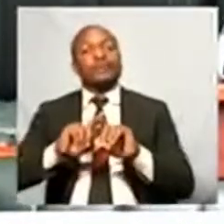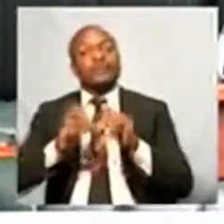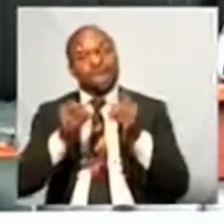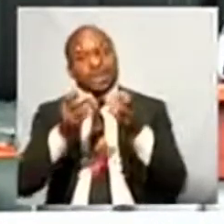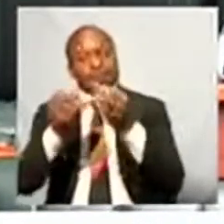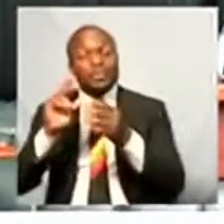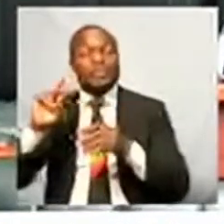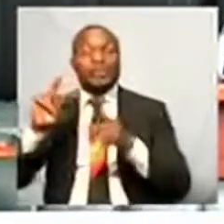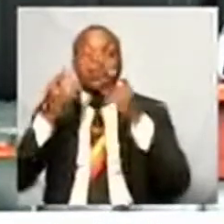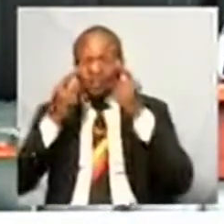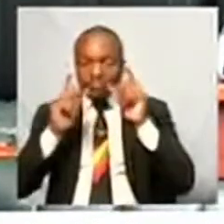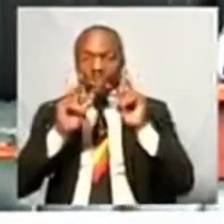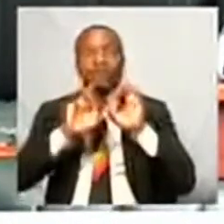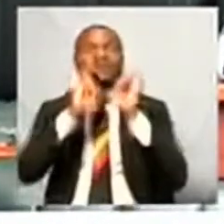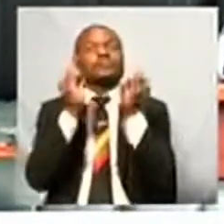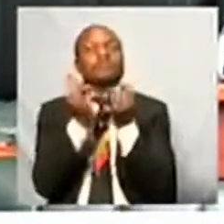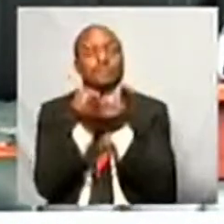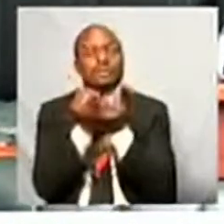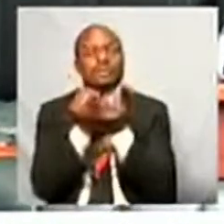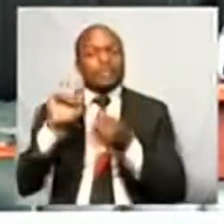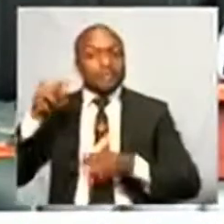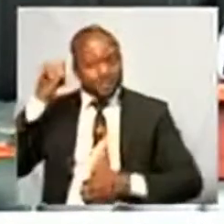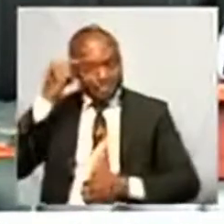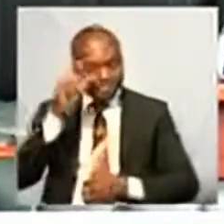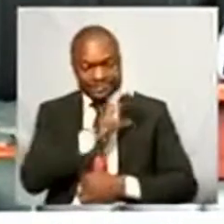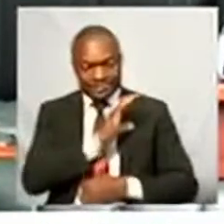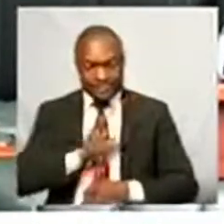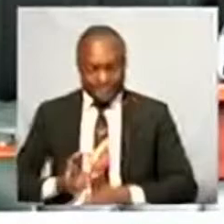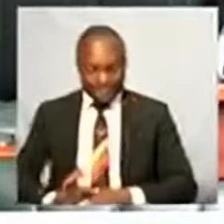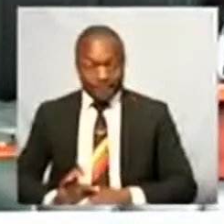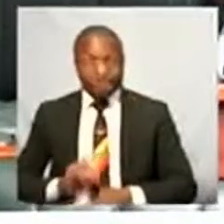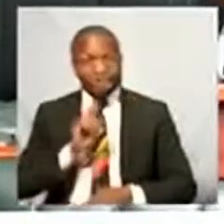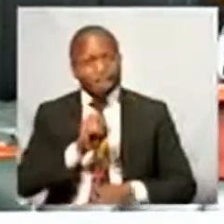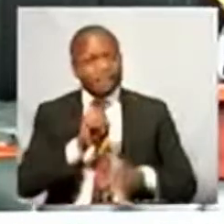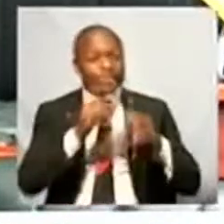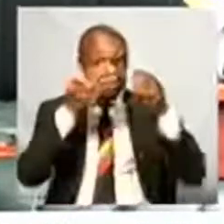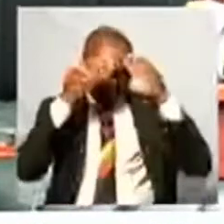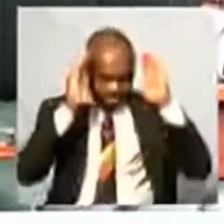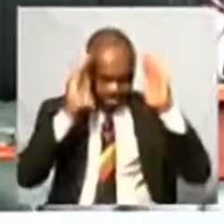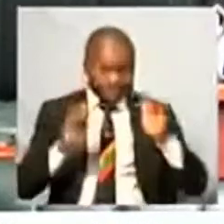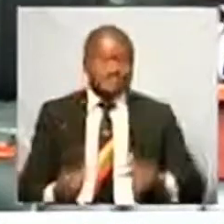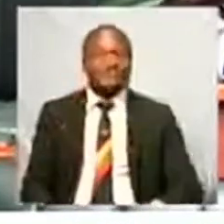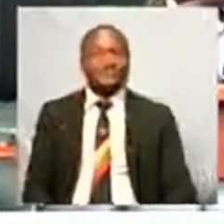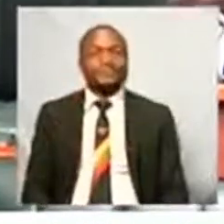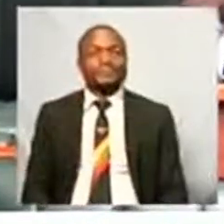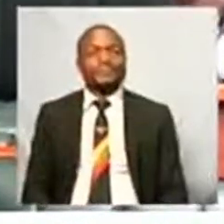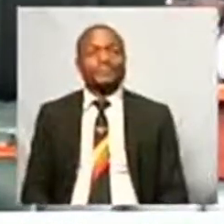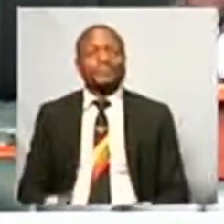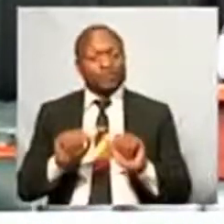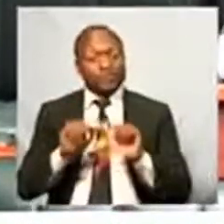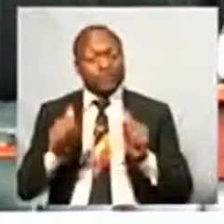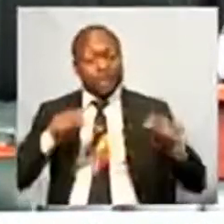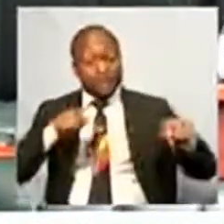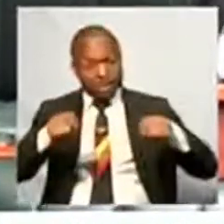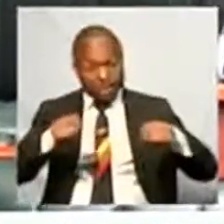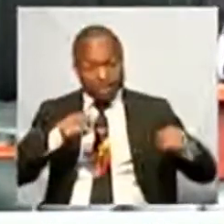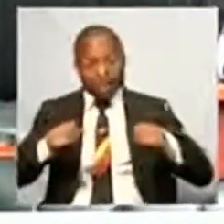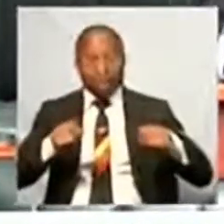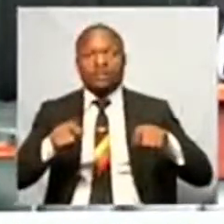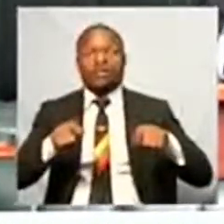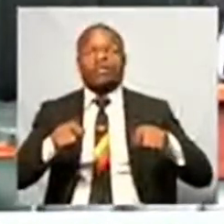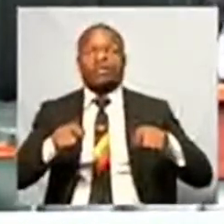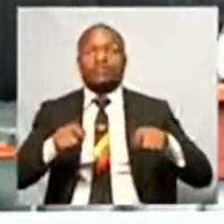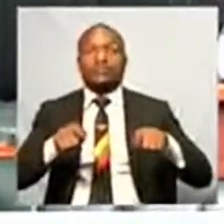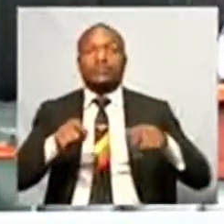public institutions and statutory bodies. As you may be already aware, effective governance is the cornerstone